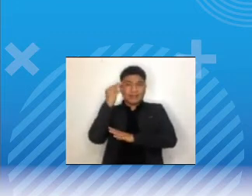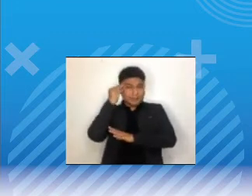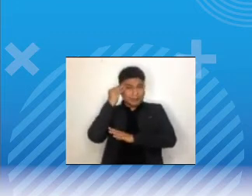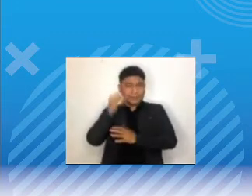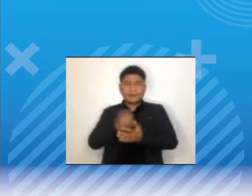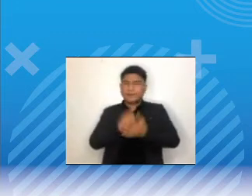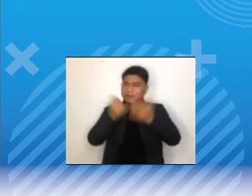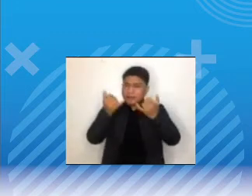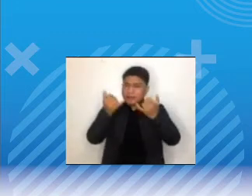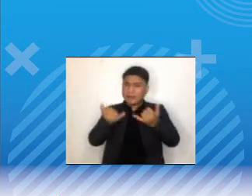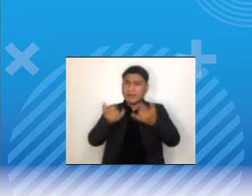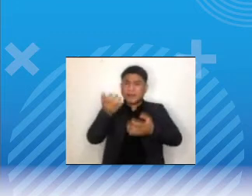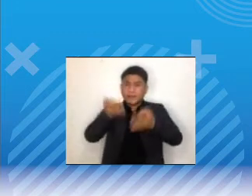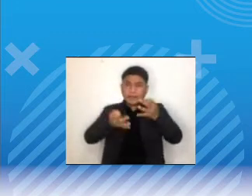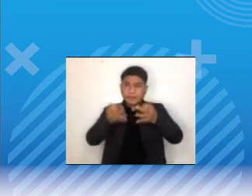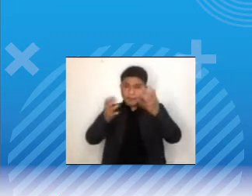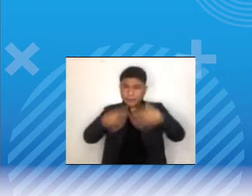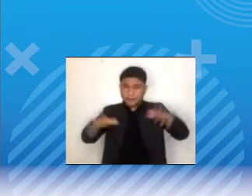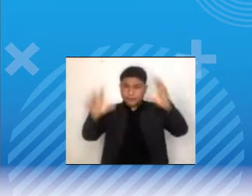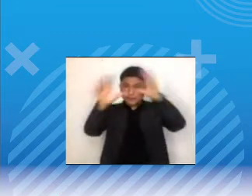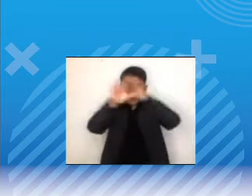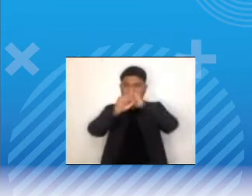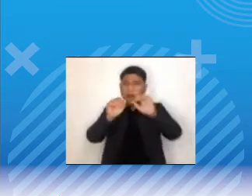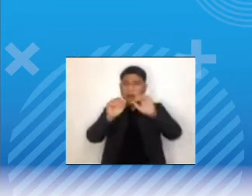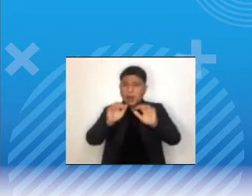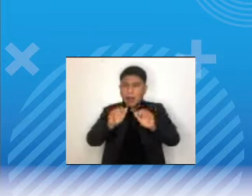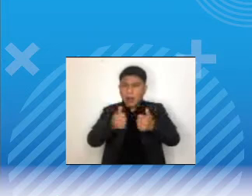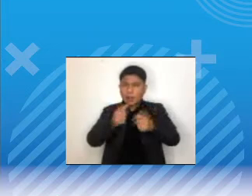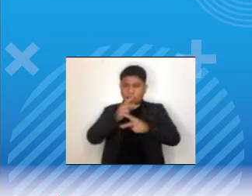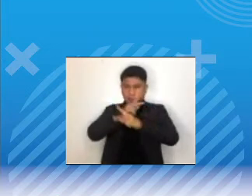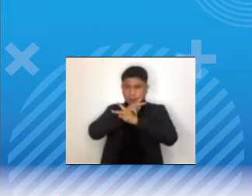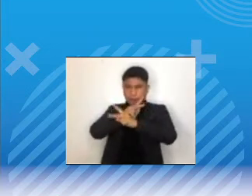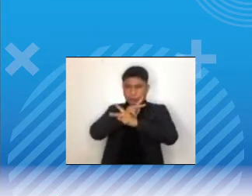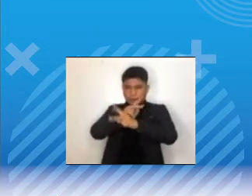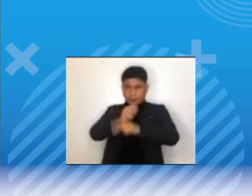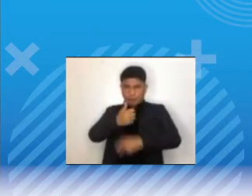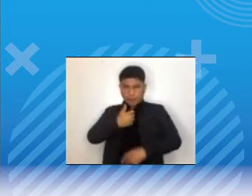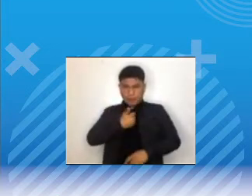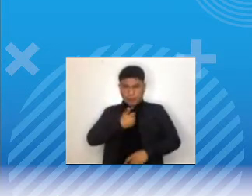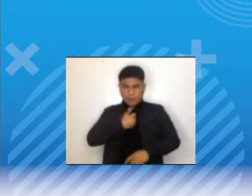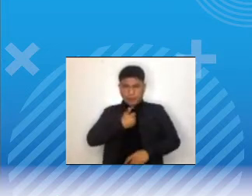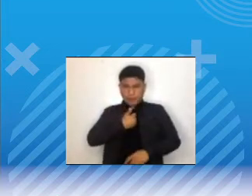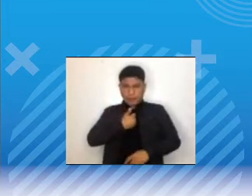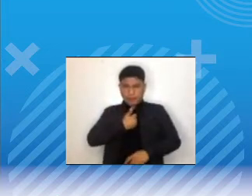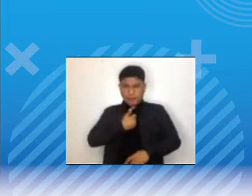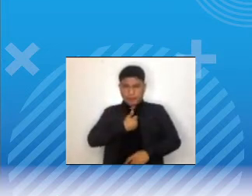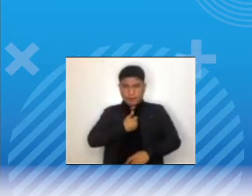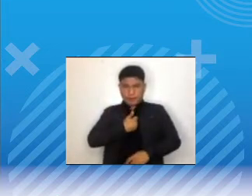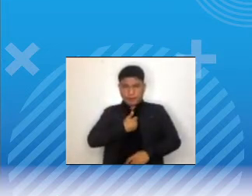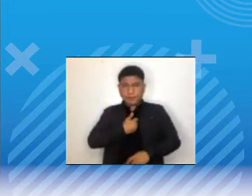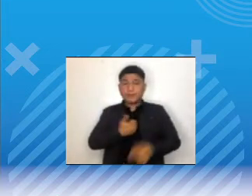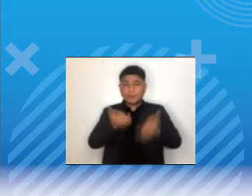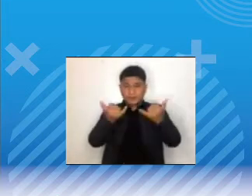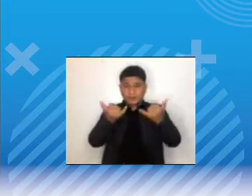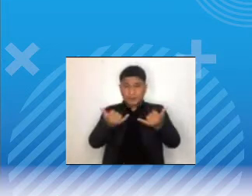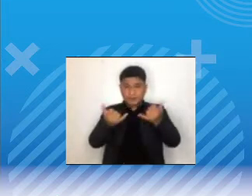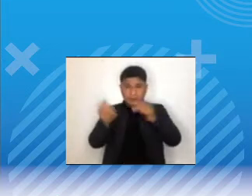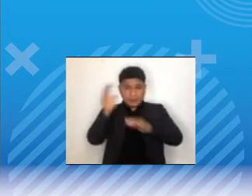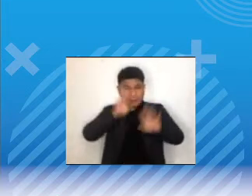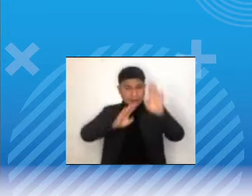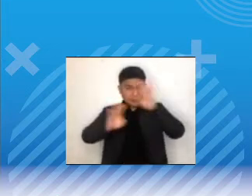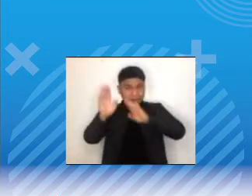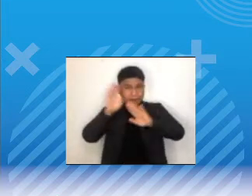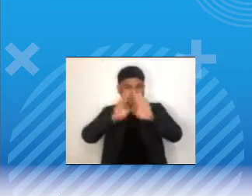And so if I could summarize how we can protect ourselves during this crisis,